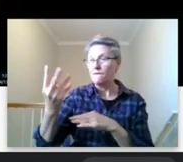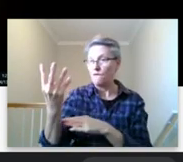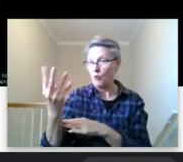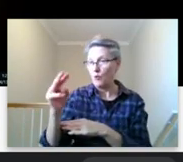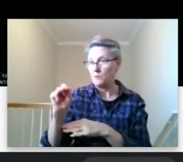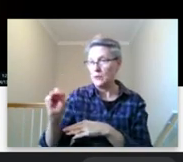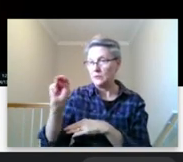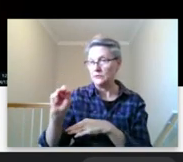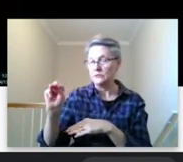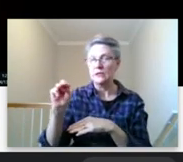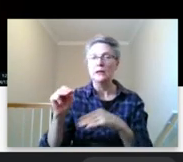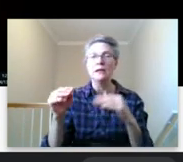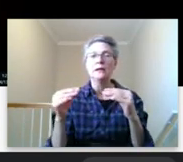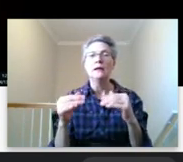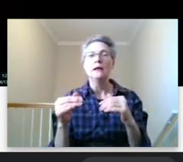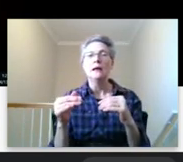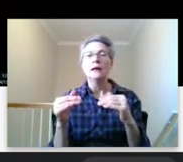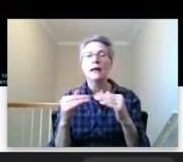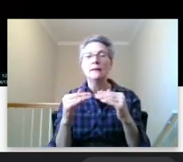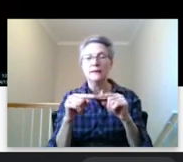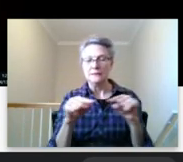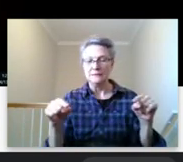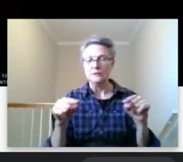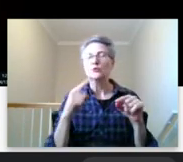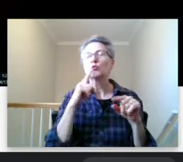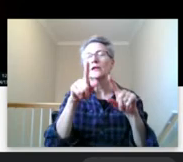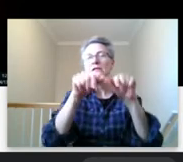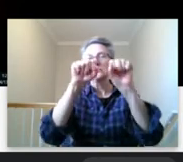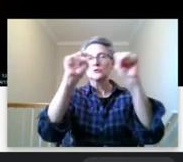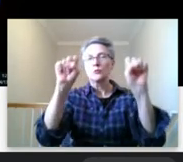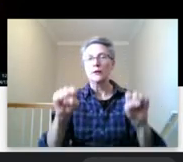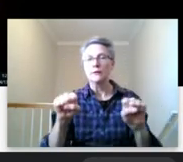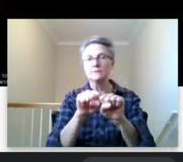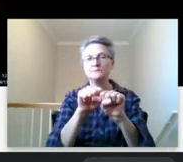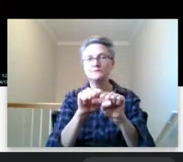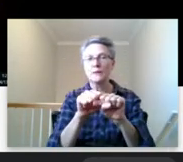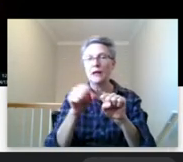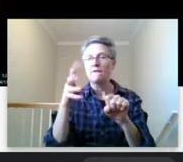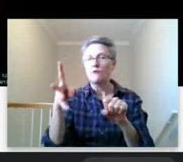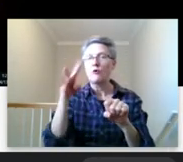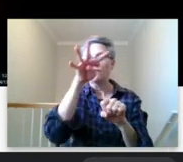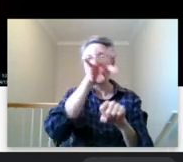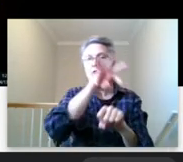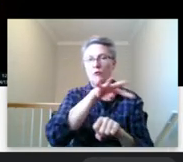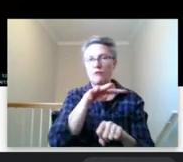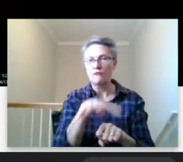meters, and that makes sense because this figure is a square, right? So we know that all 4 sides are going to be the same.